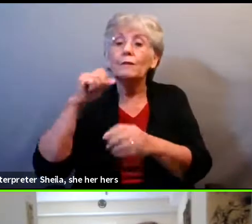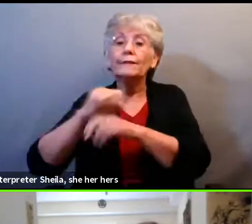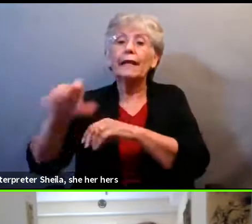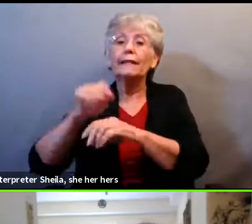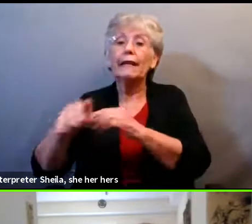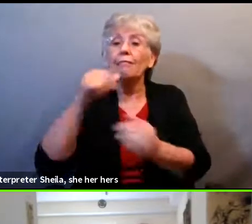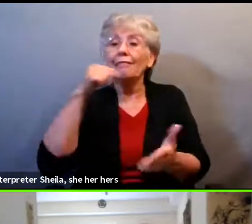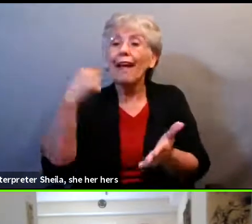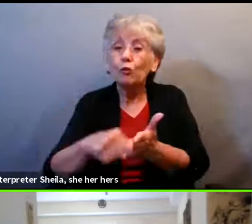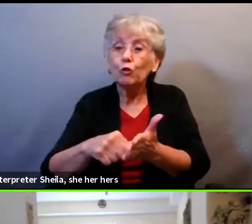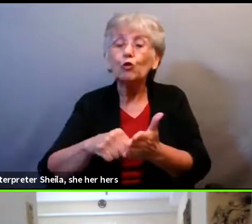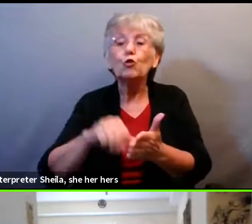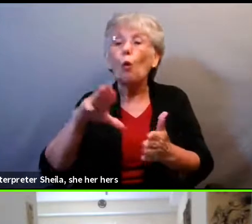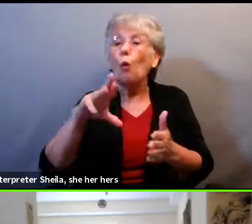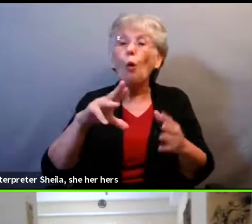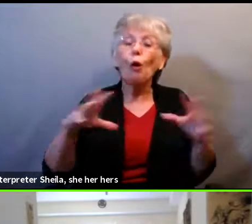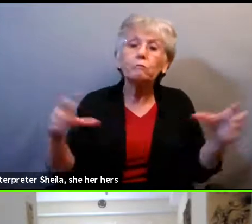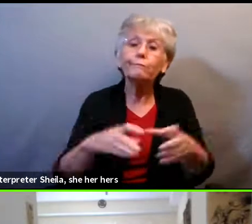As